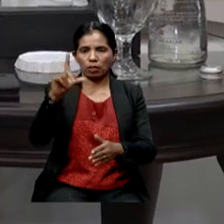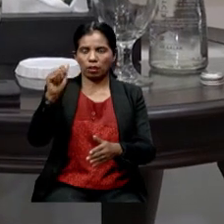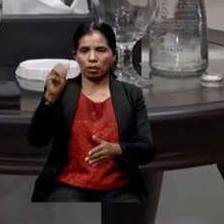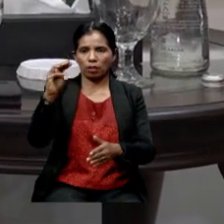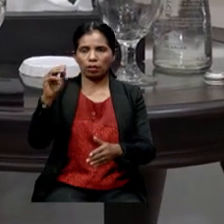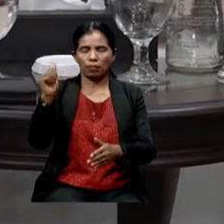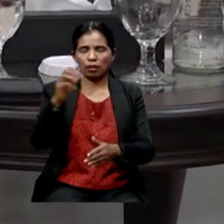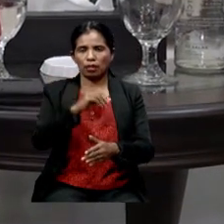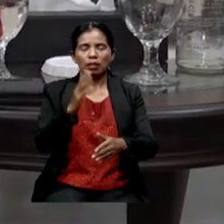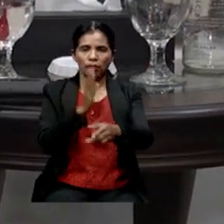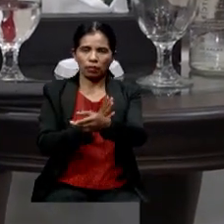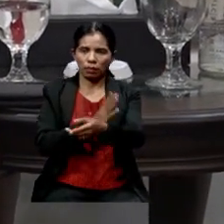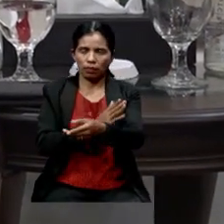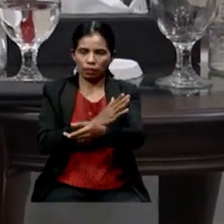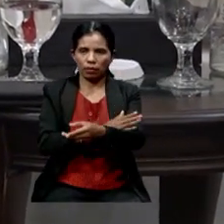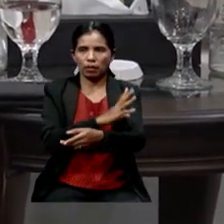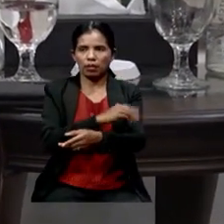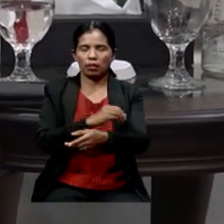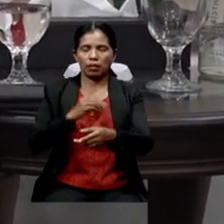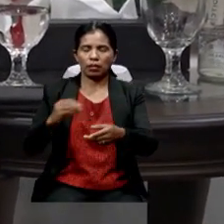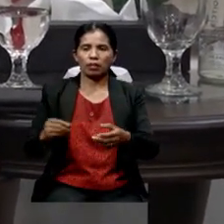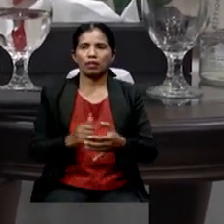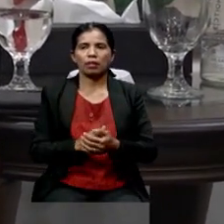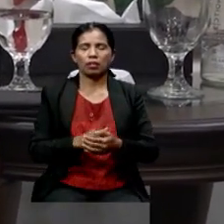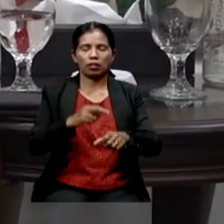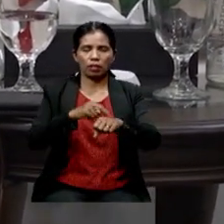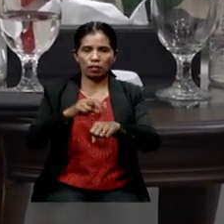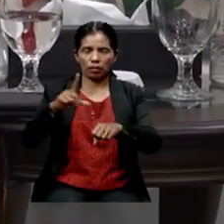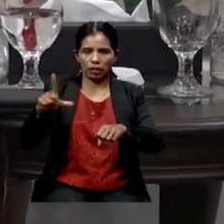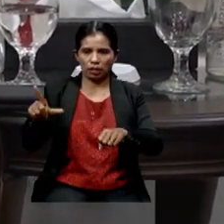in promoting not only national